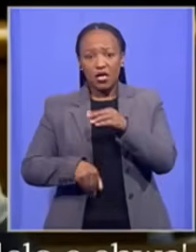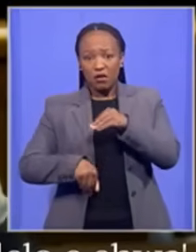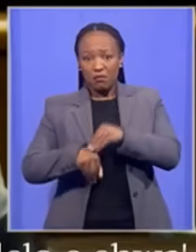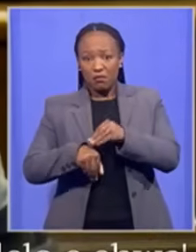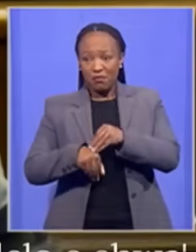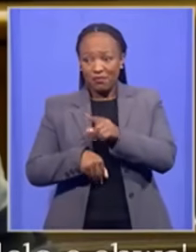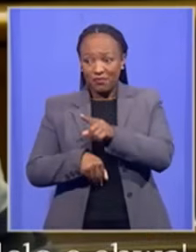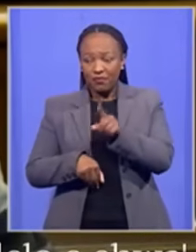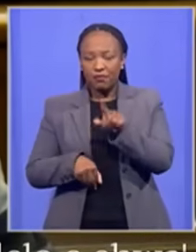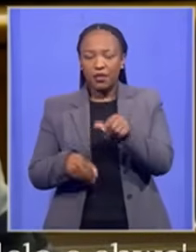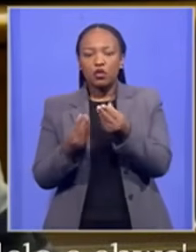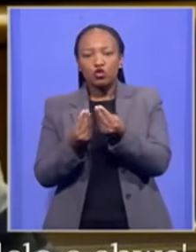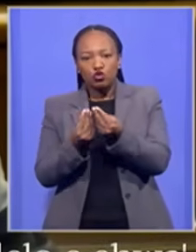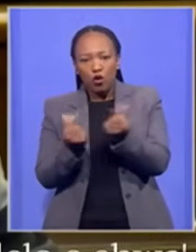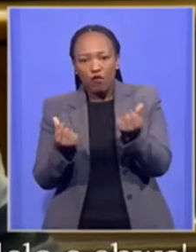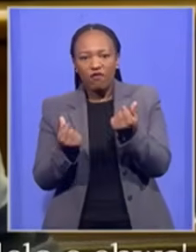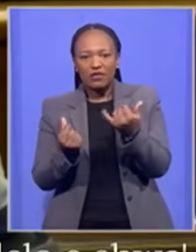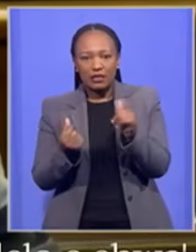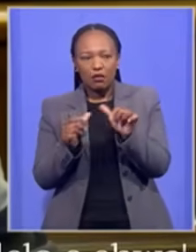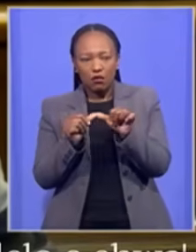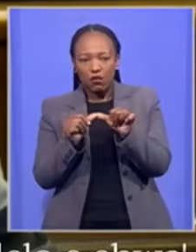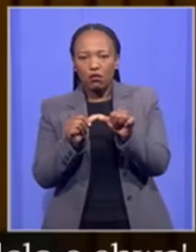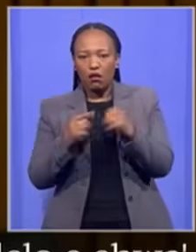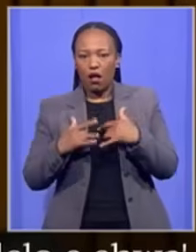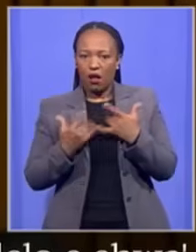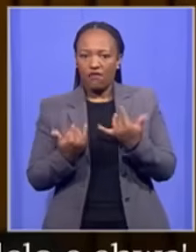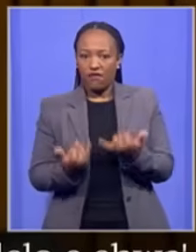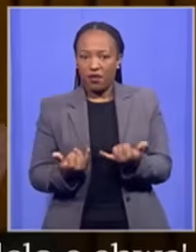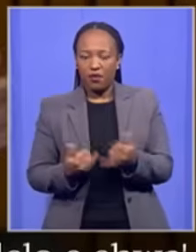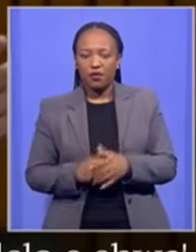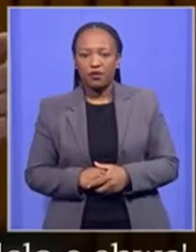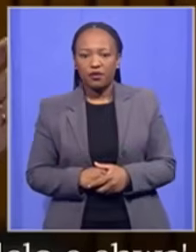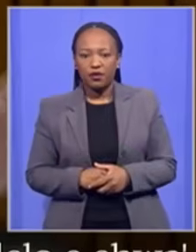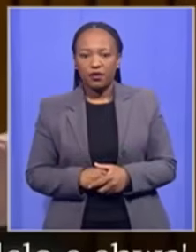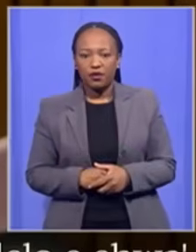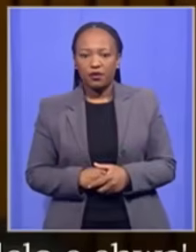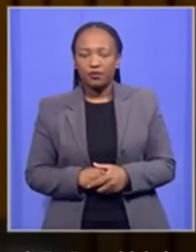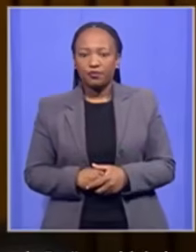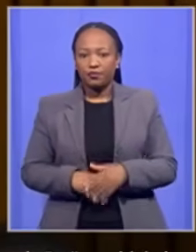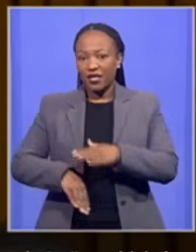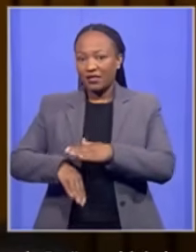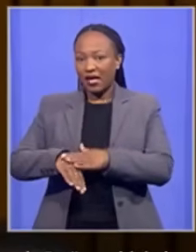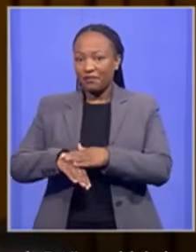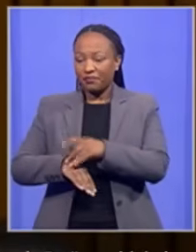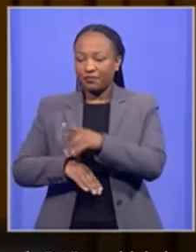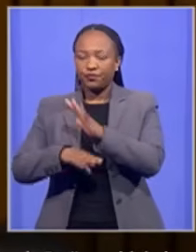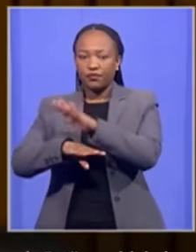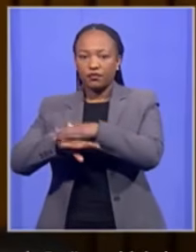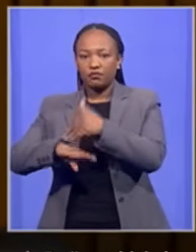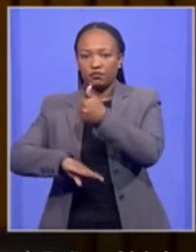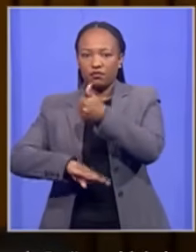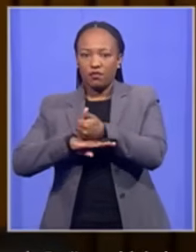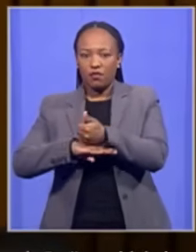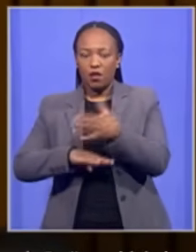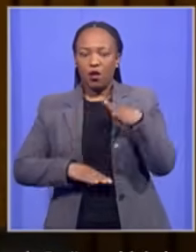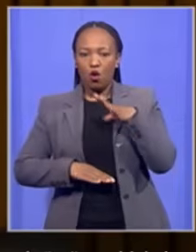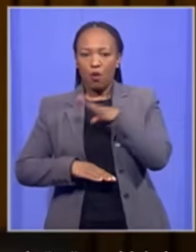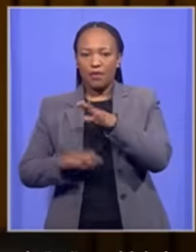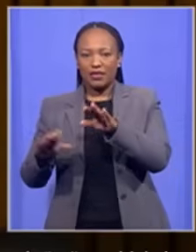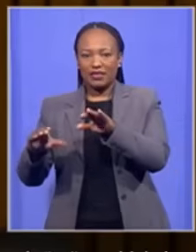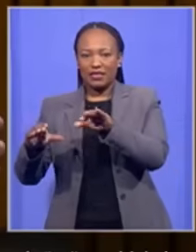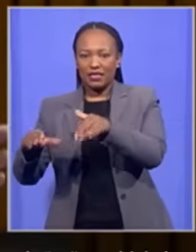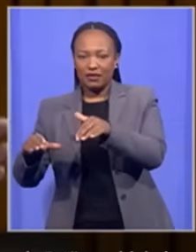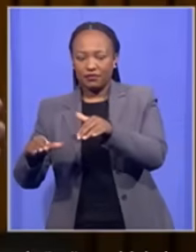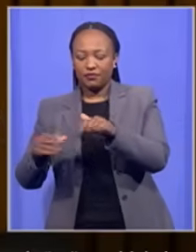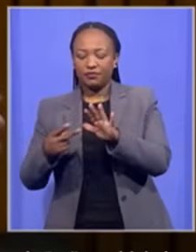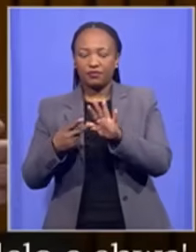phela. The passage of time between the establishment of a commission and any